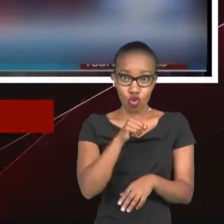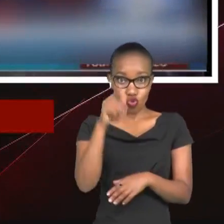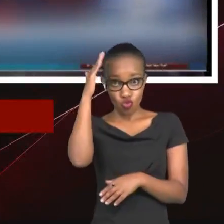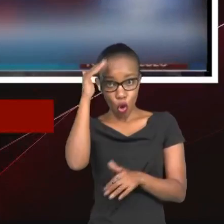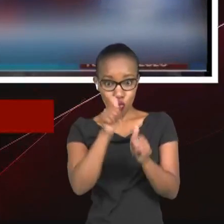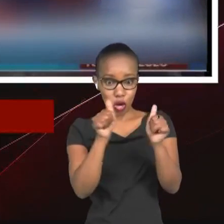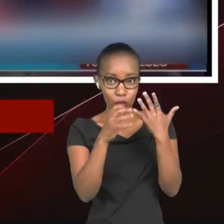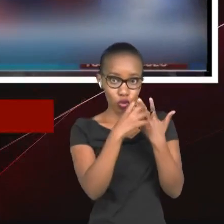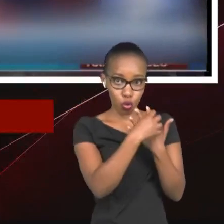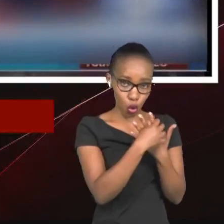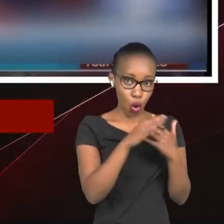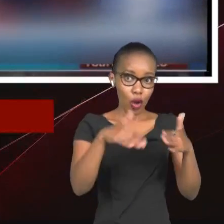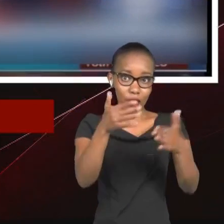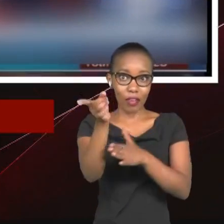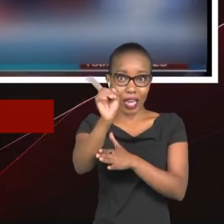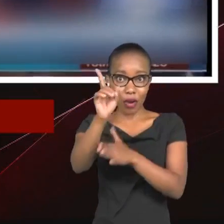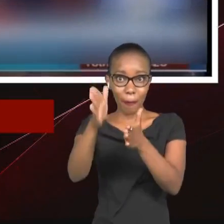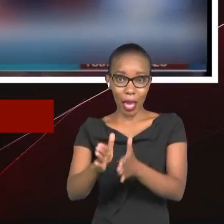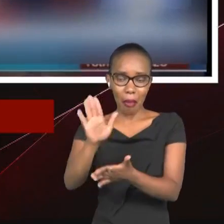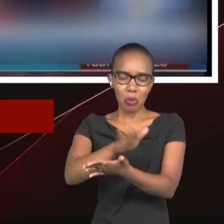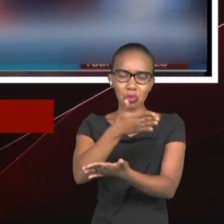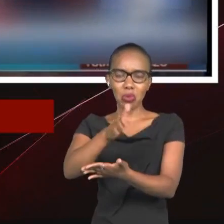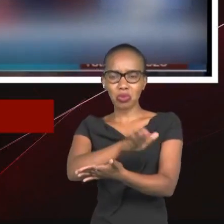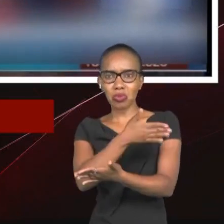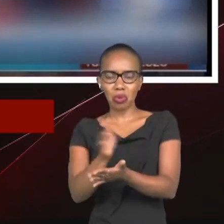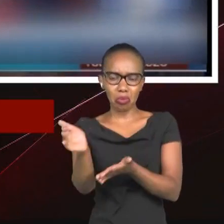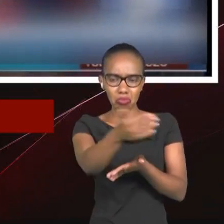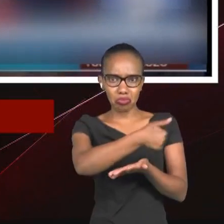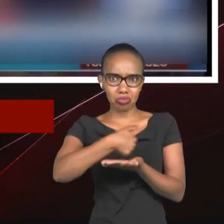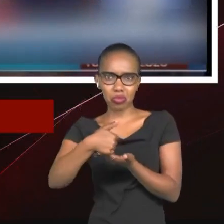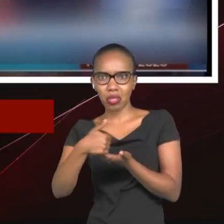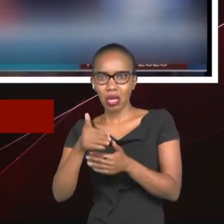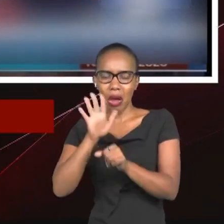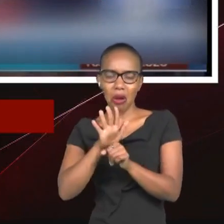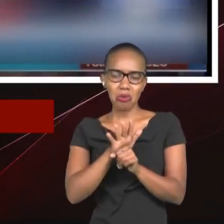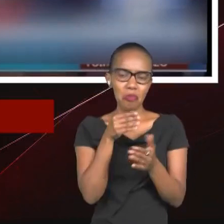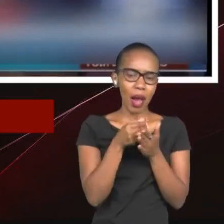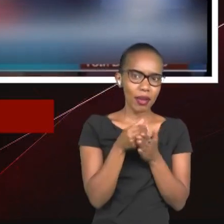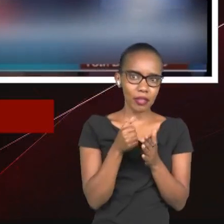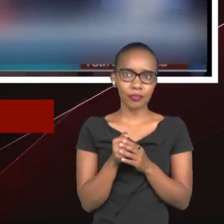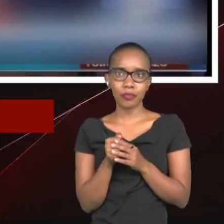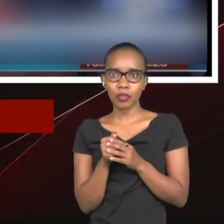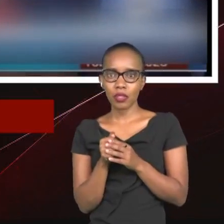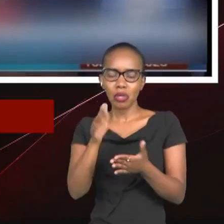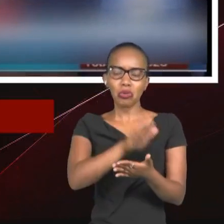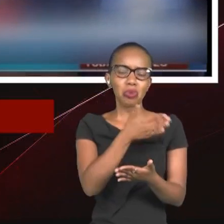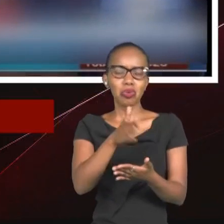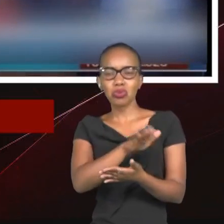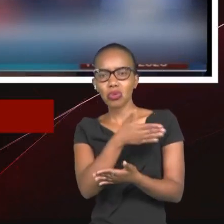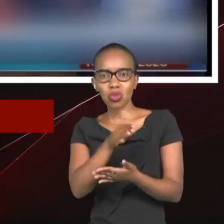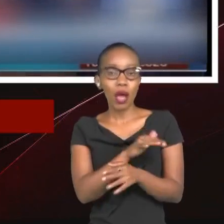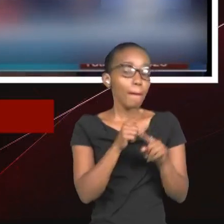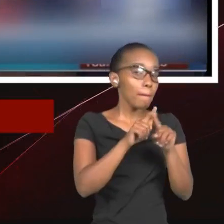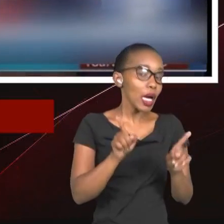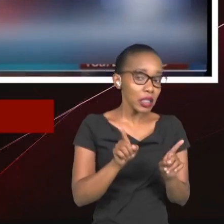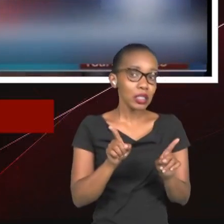give Nairobian music, telling us that he's collecting millions and millions. That was the song. But in terms